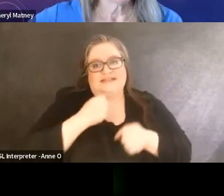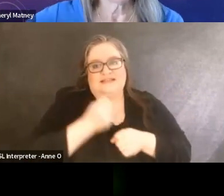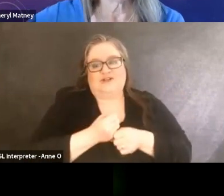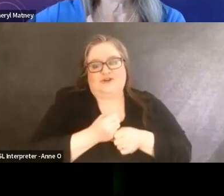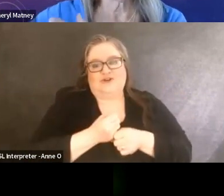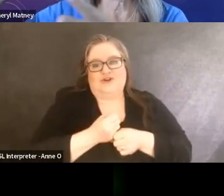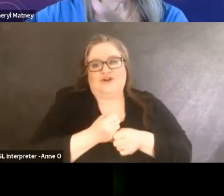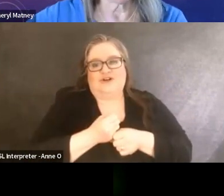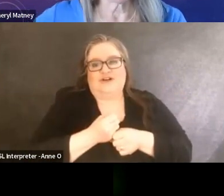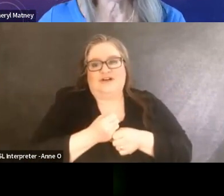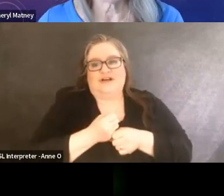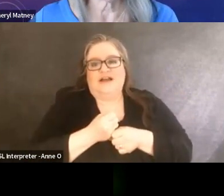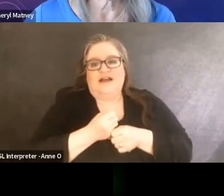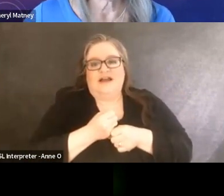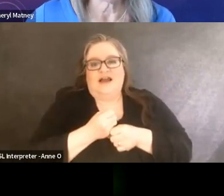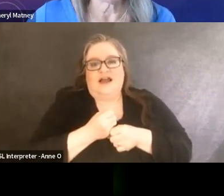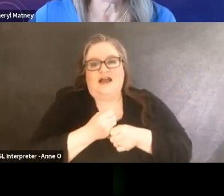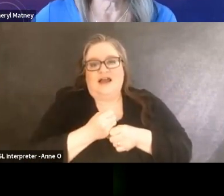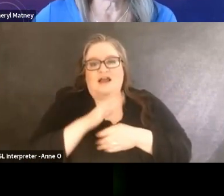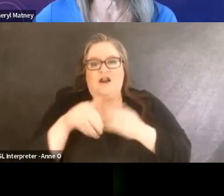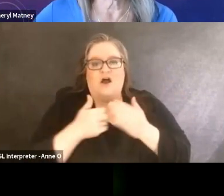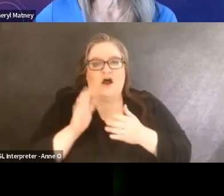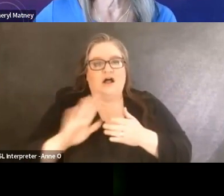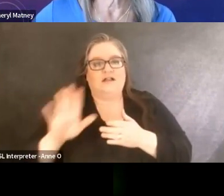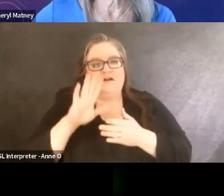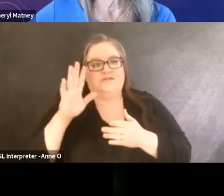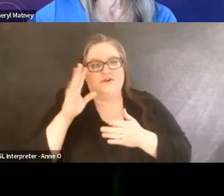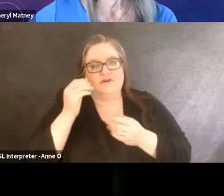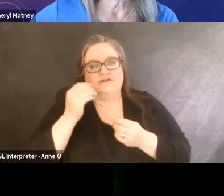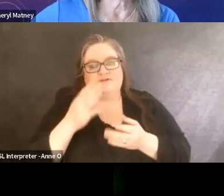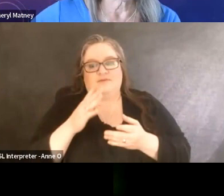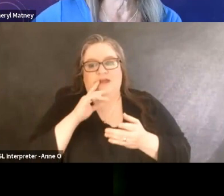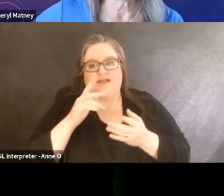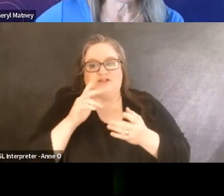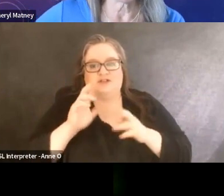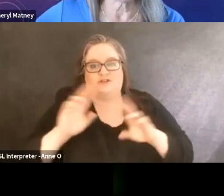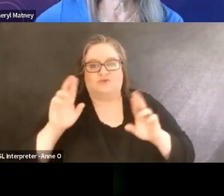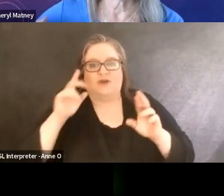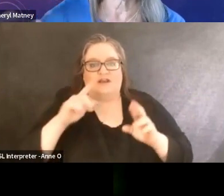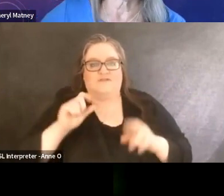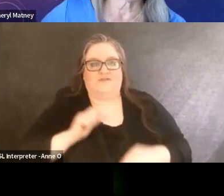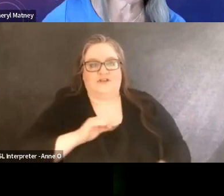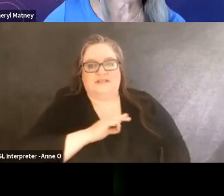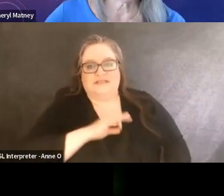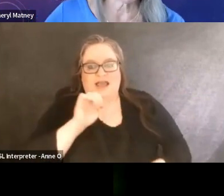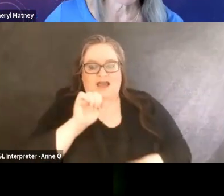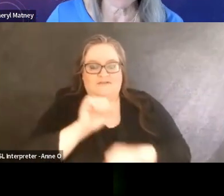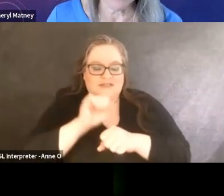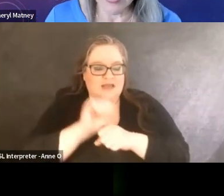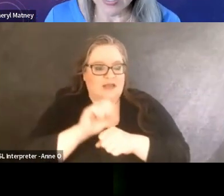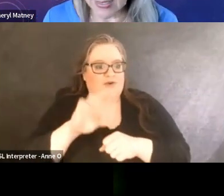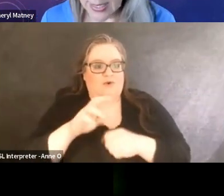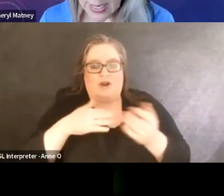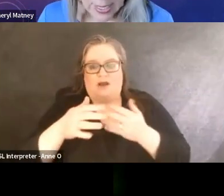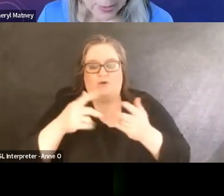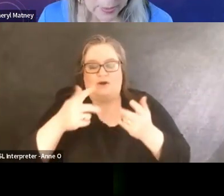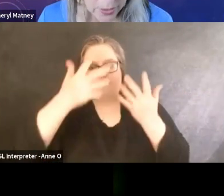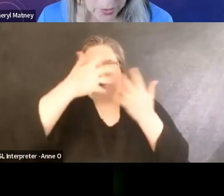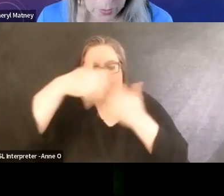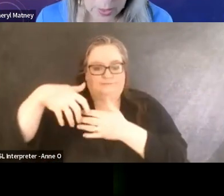and, getting all of your stuff lined up for staff assignments or however you